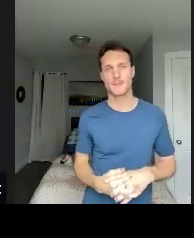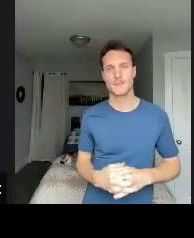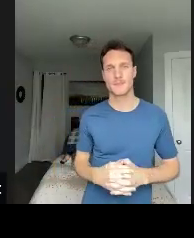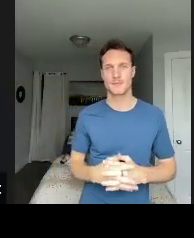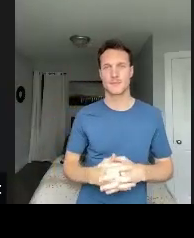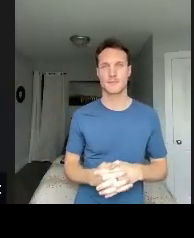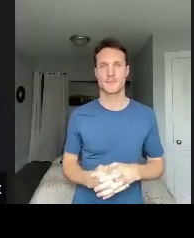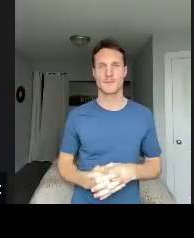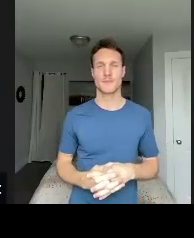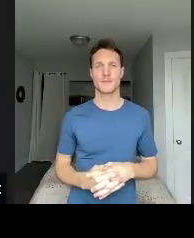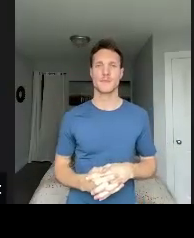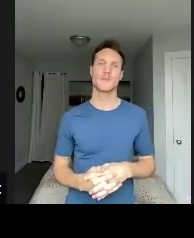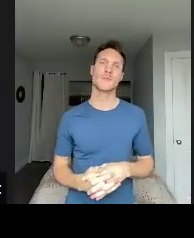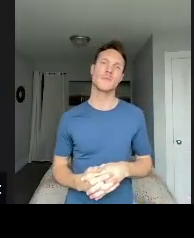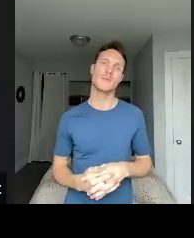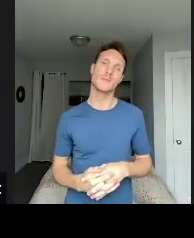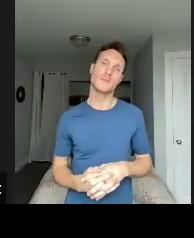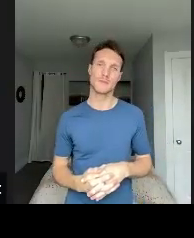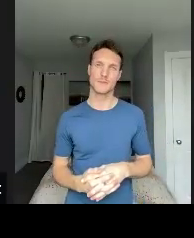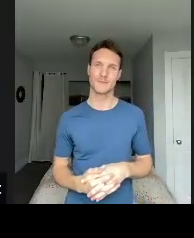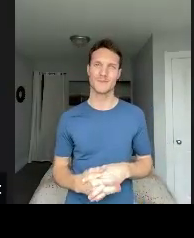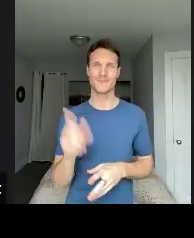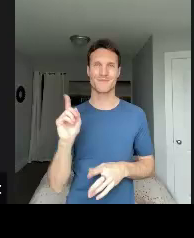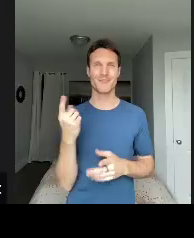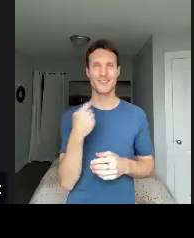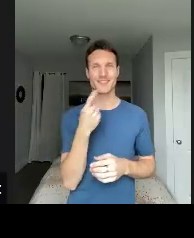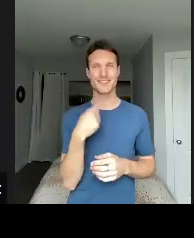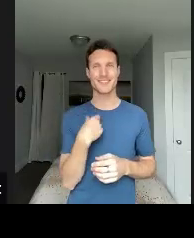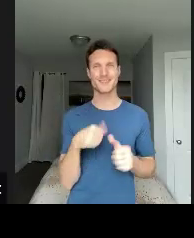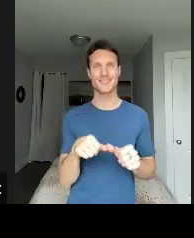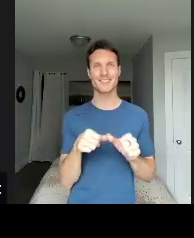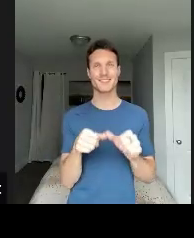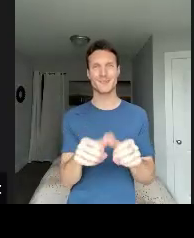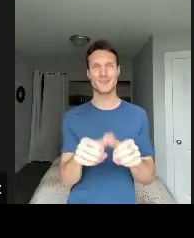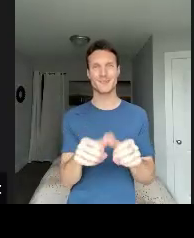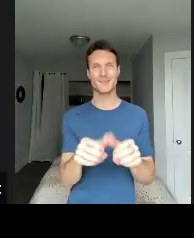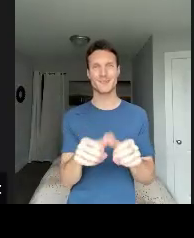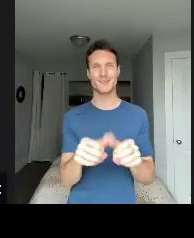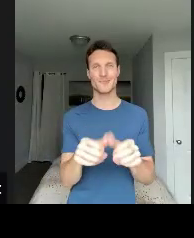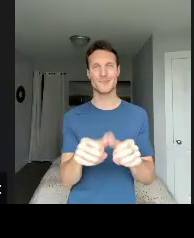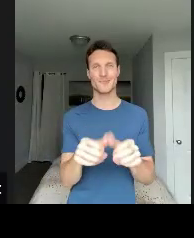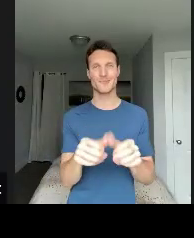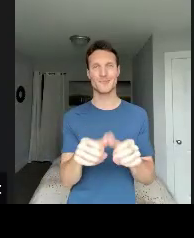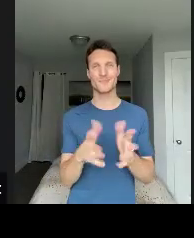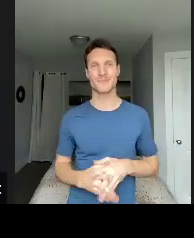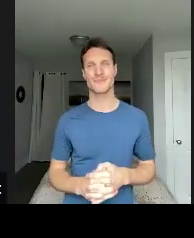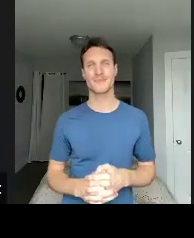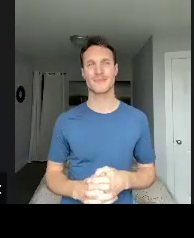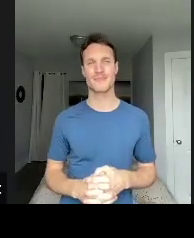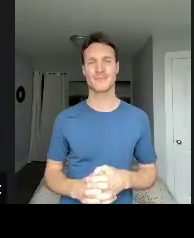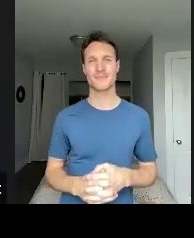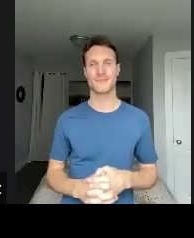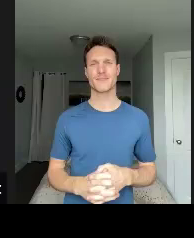I'm also, Carrie. I was just going to tell you to keep going. We don't have any hands raised. Do you know when the